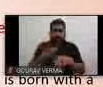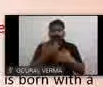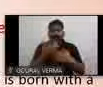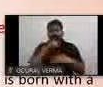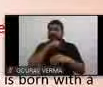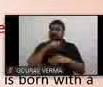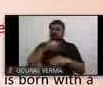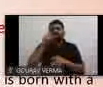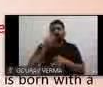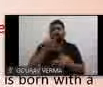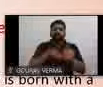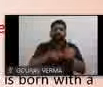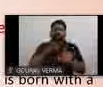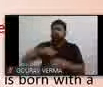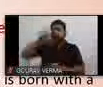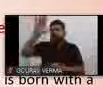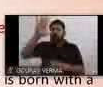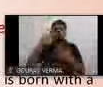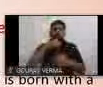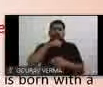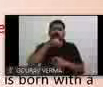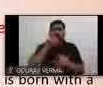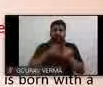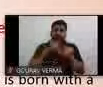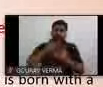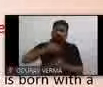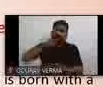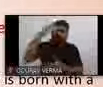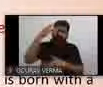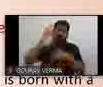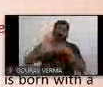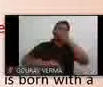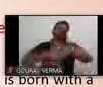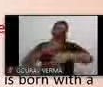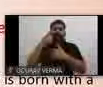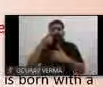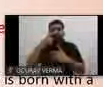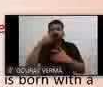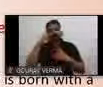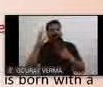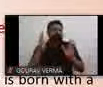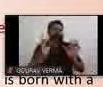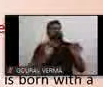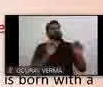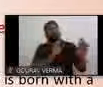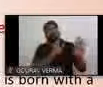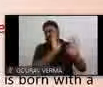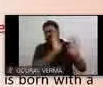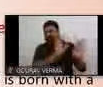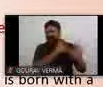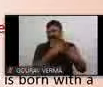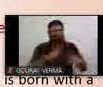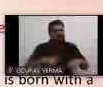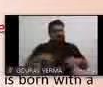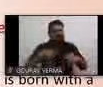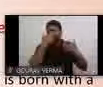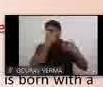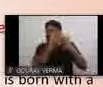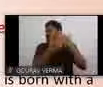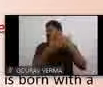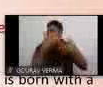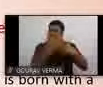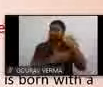ladka ho gaya ya 10 saal ka ho gaya, to tab tak parents okay, theek hai, jaise bhi zindagi chal rahi hai, kind